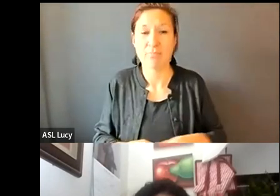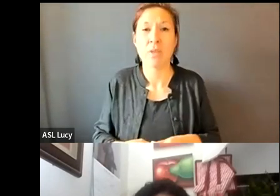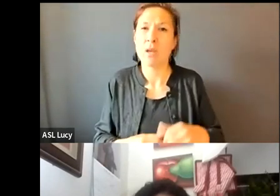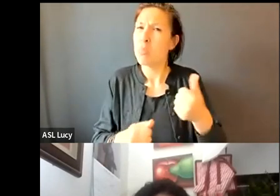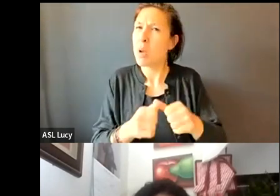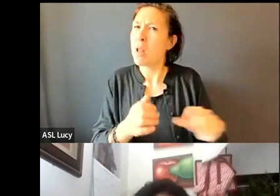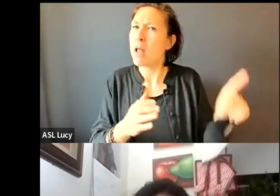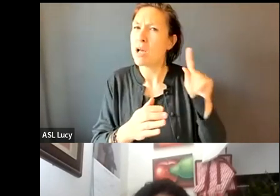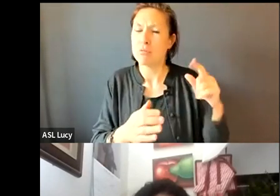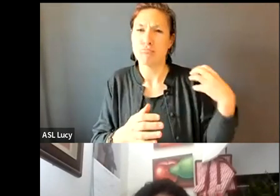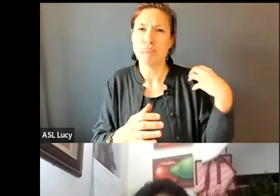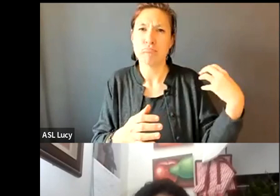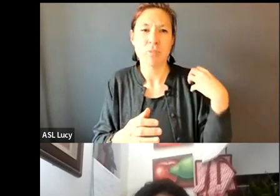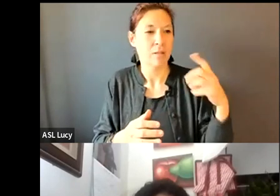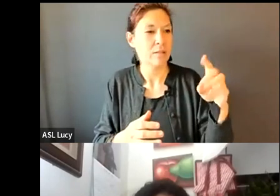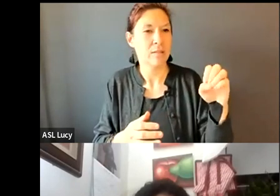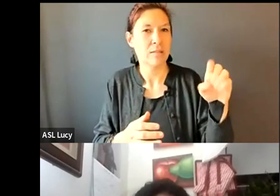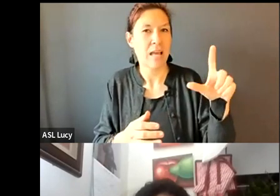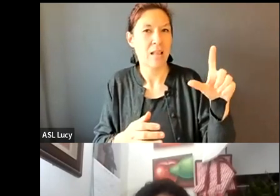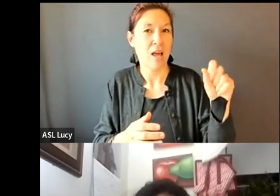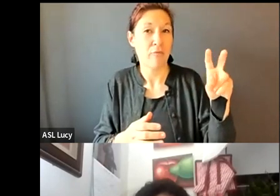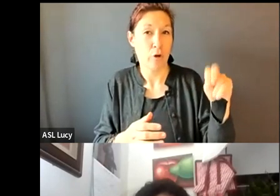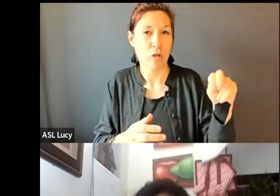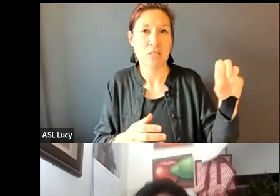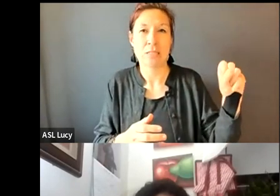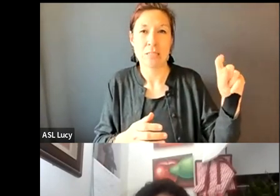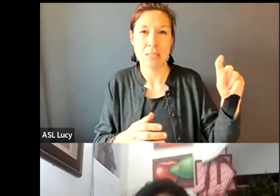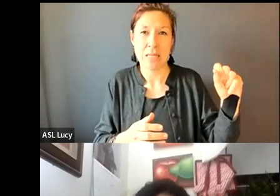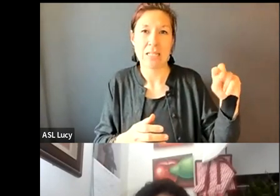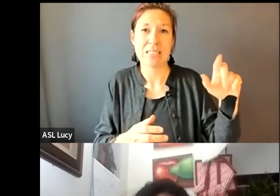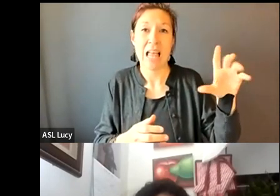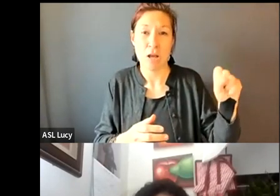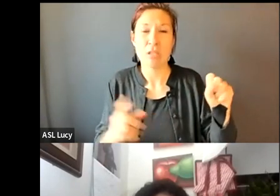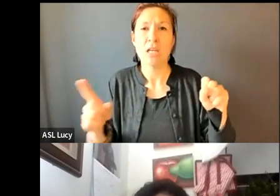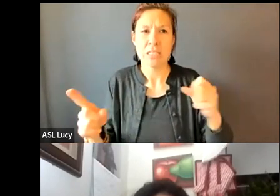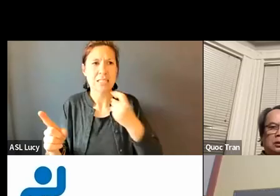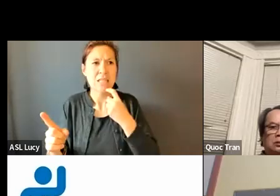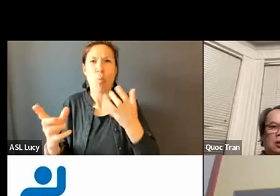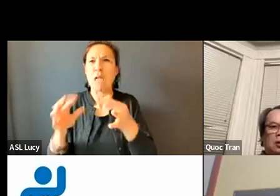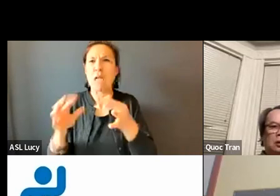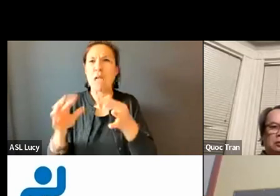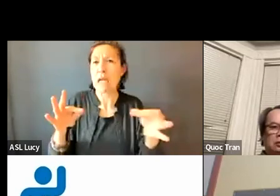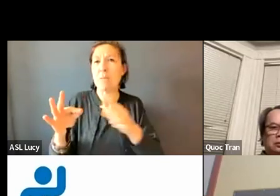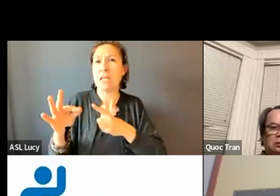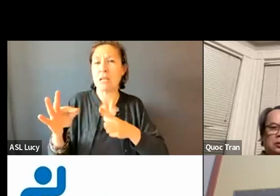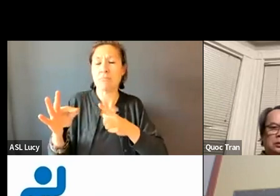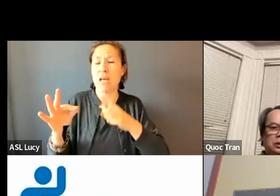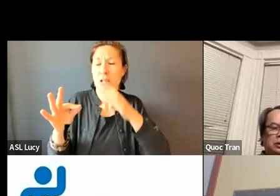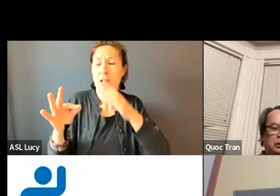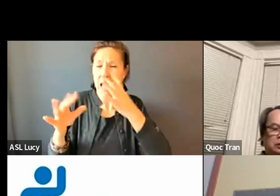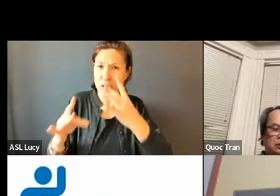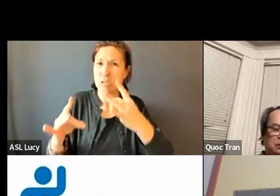capital planning Delaware and Stanislaus we presented a request to submit statements of interest for the msba's